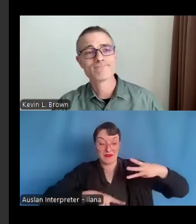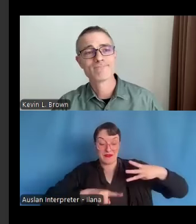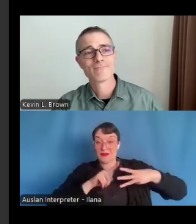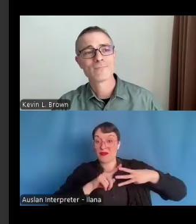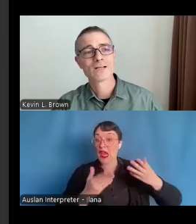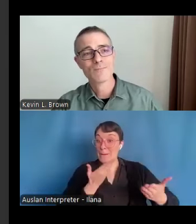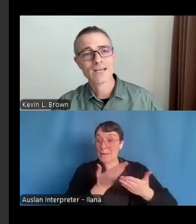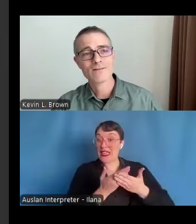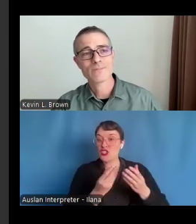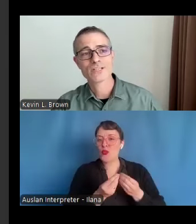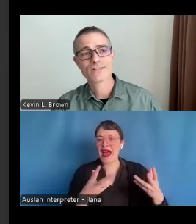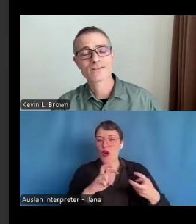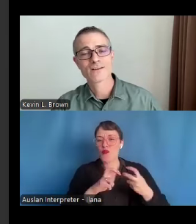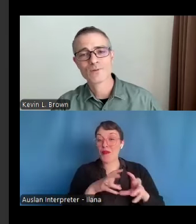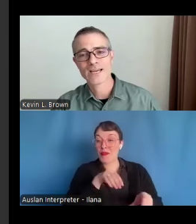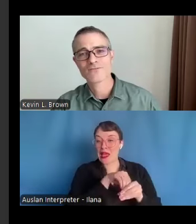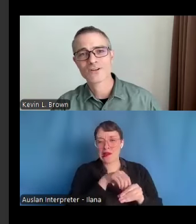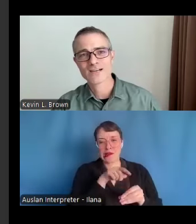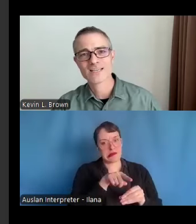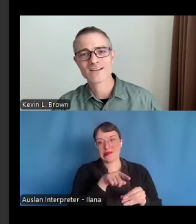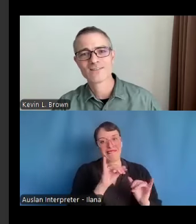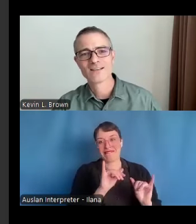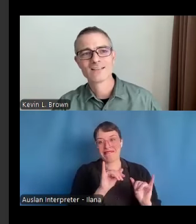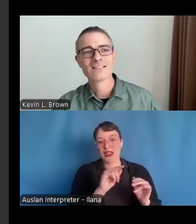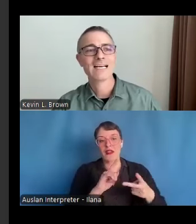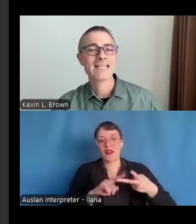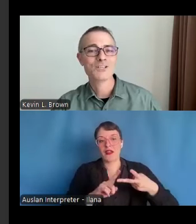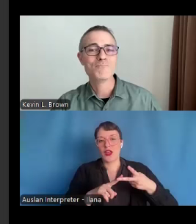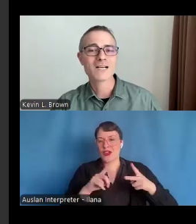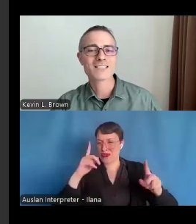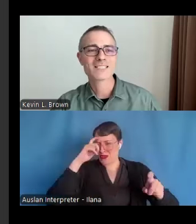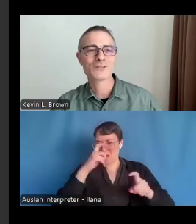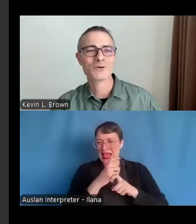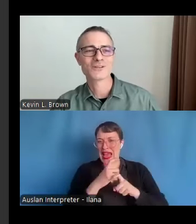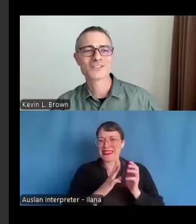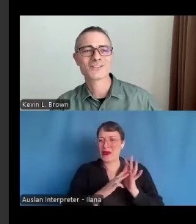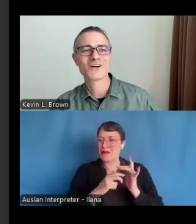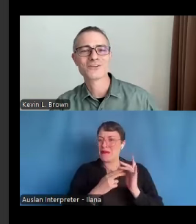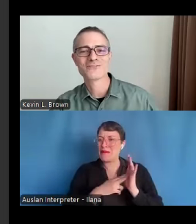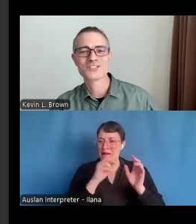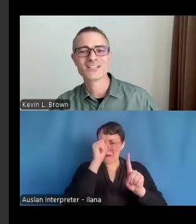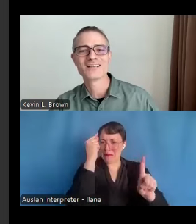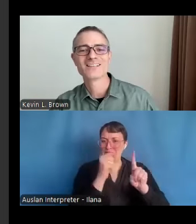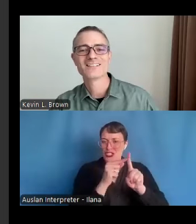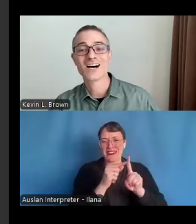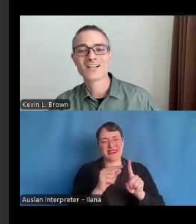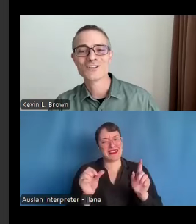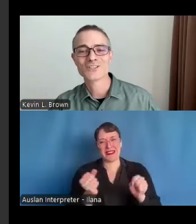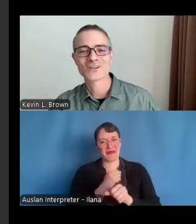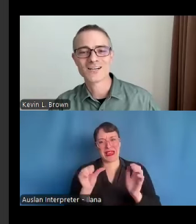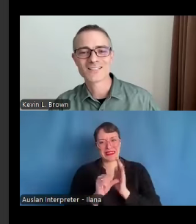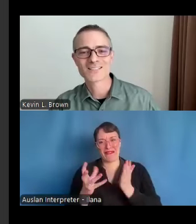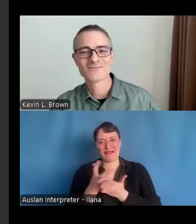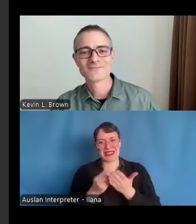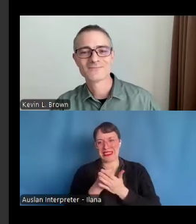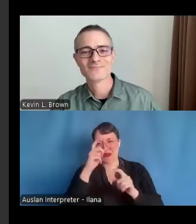problem. Complicated missions complicate fundraising. And then you must sell donors on your vision, not just